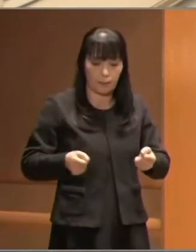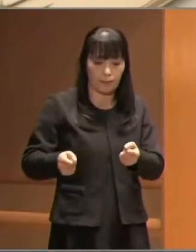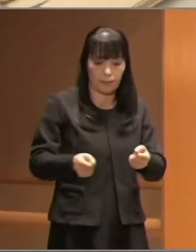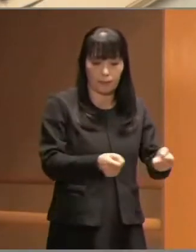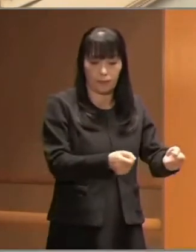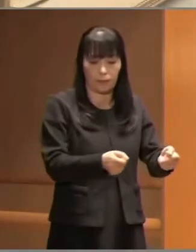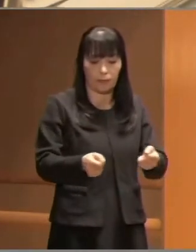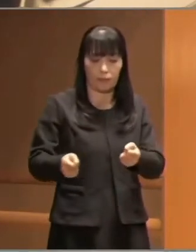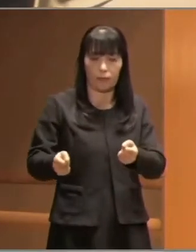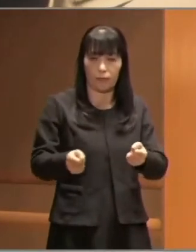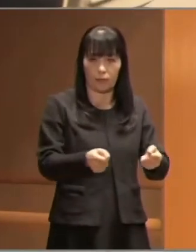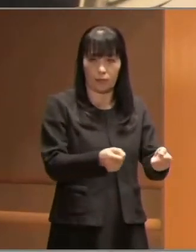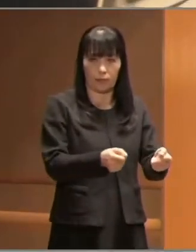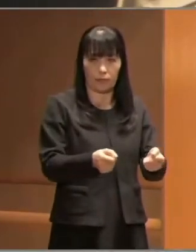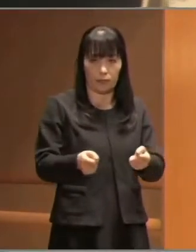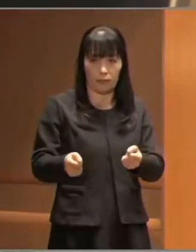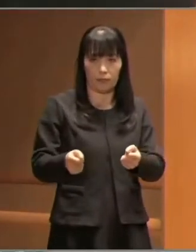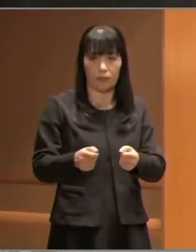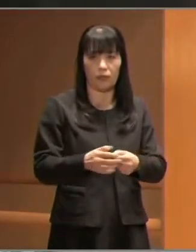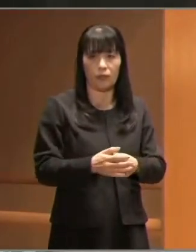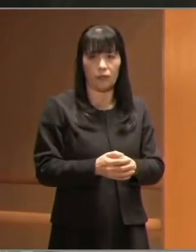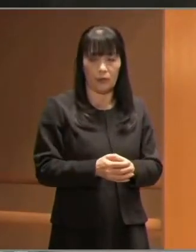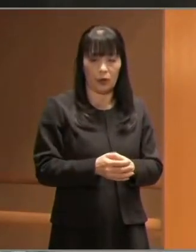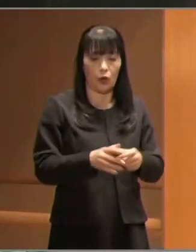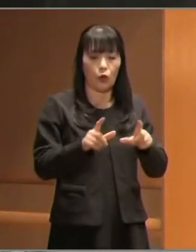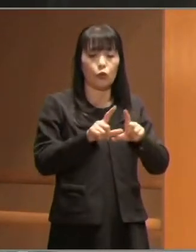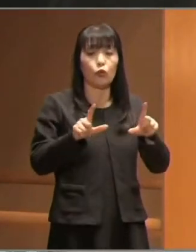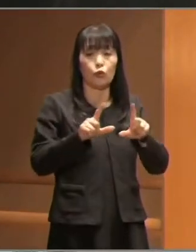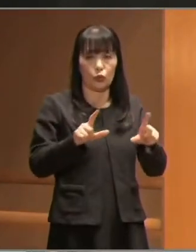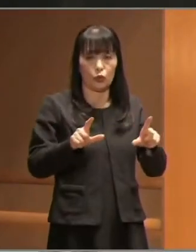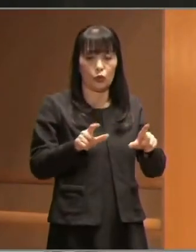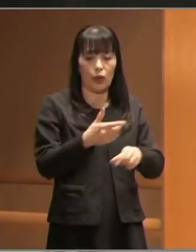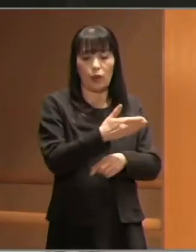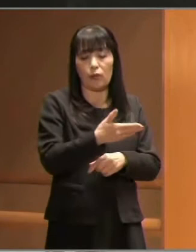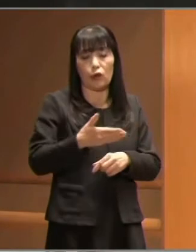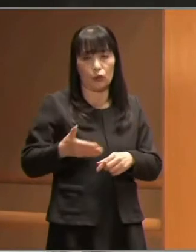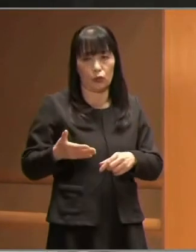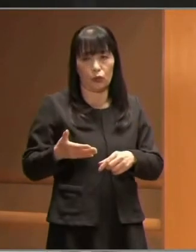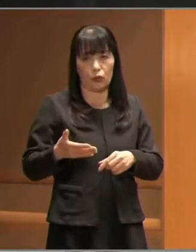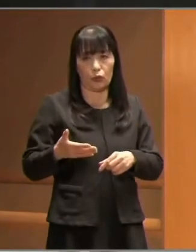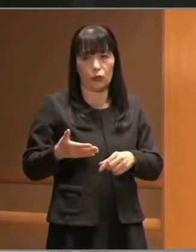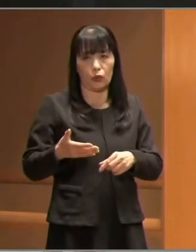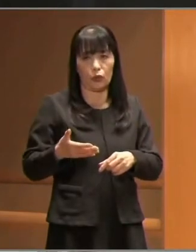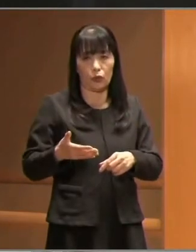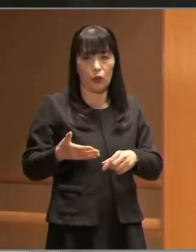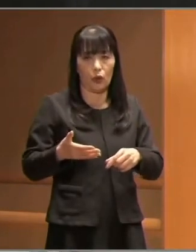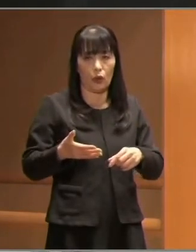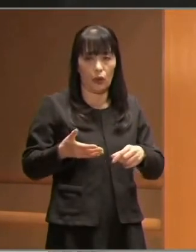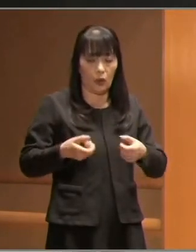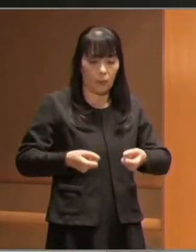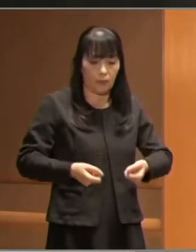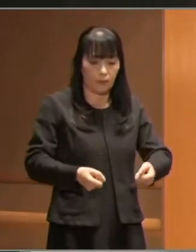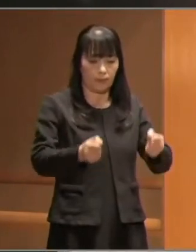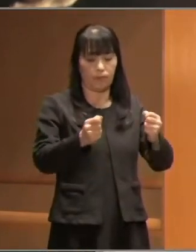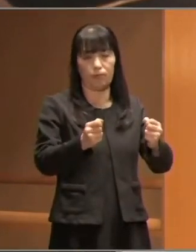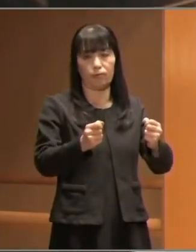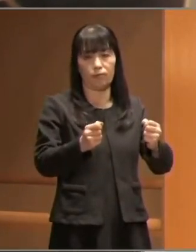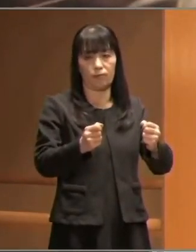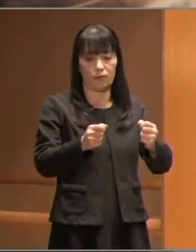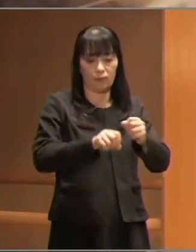very slowly. So usually when you hit